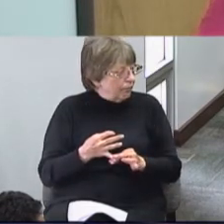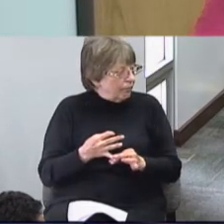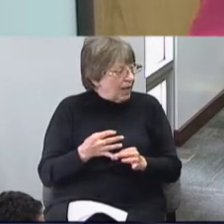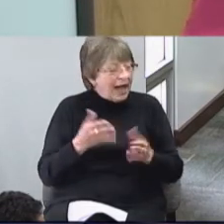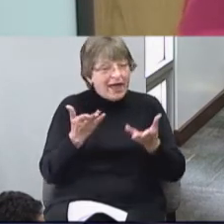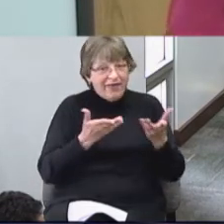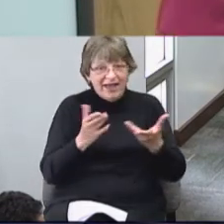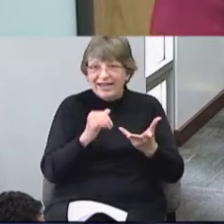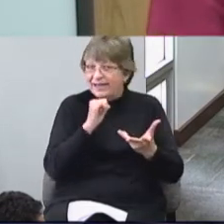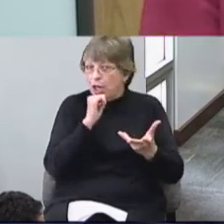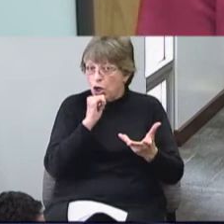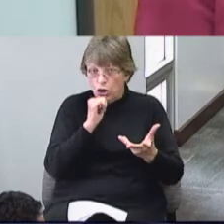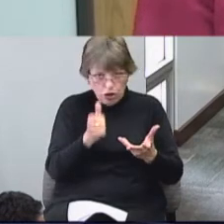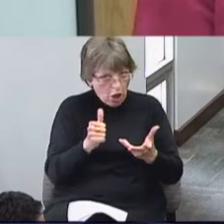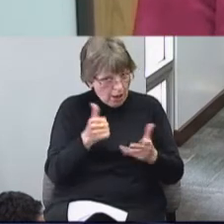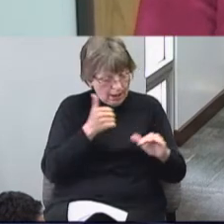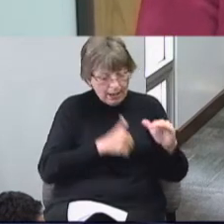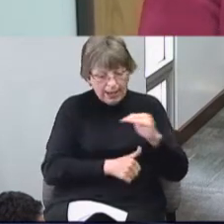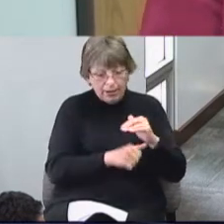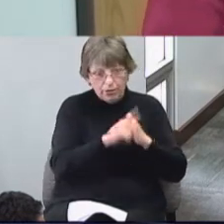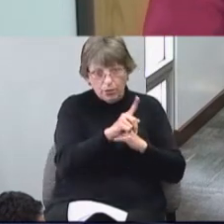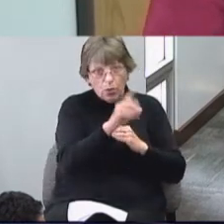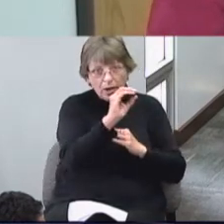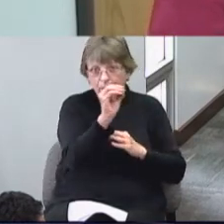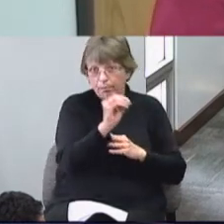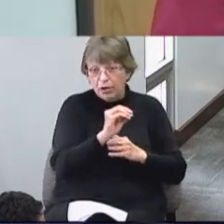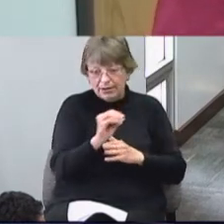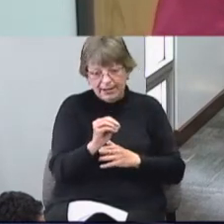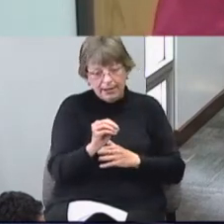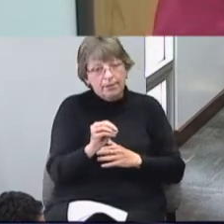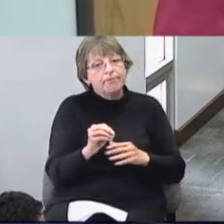ineligible for the 1% are also spelled out in detail.